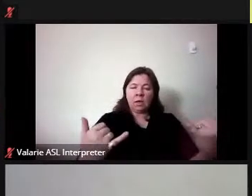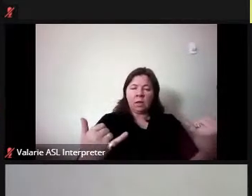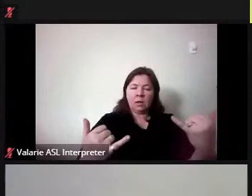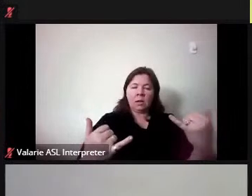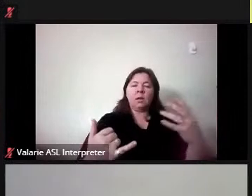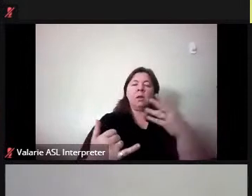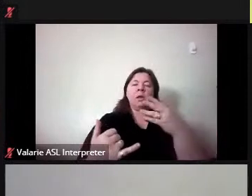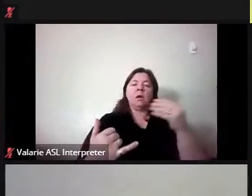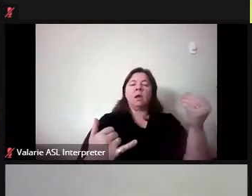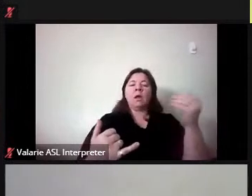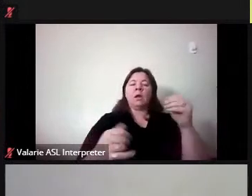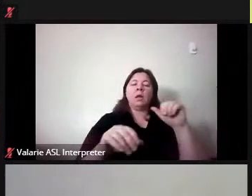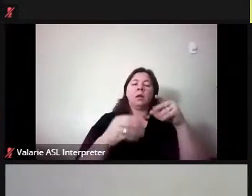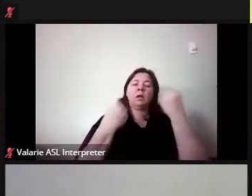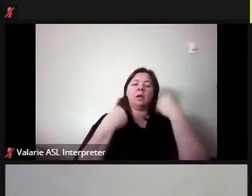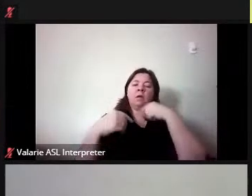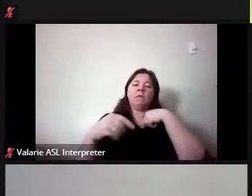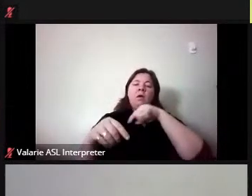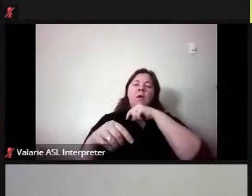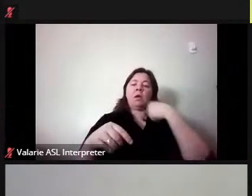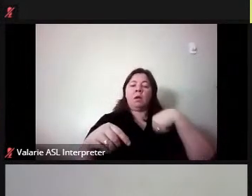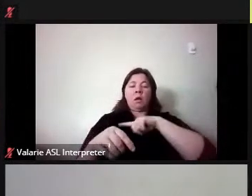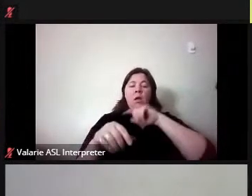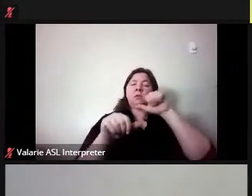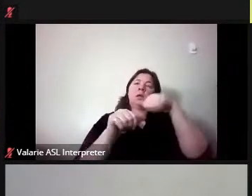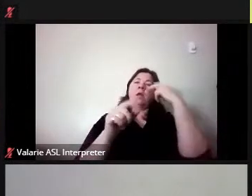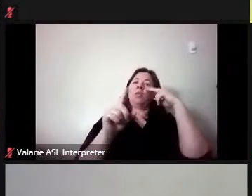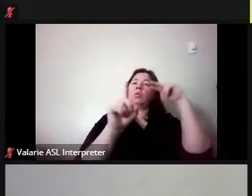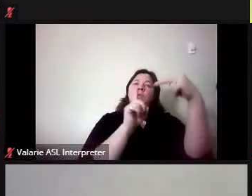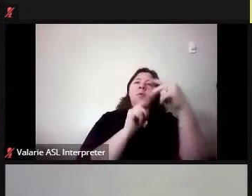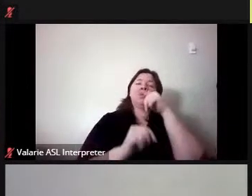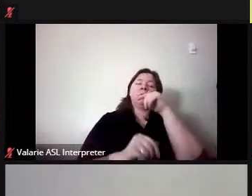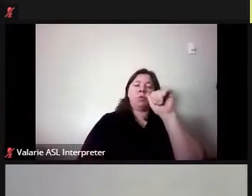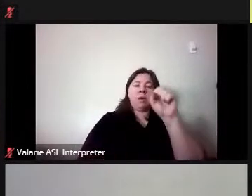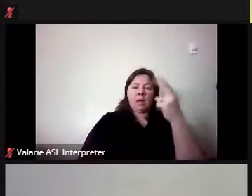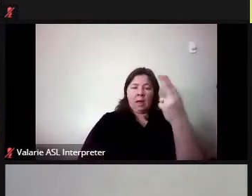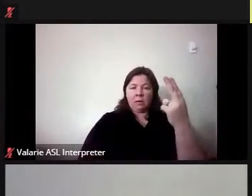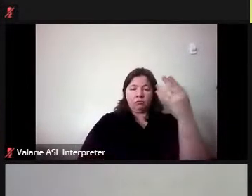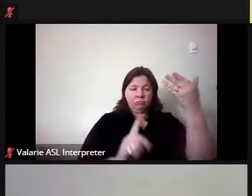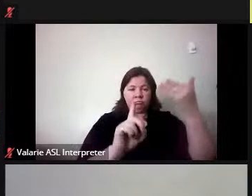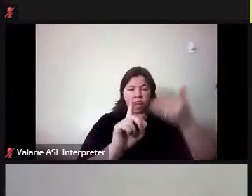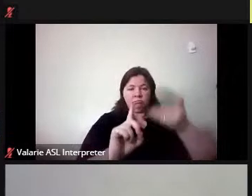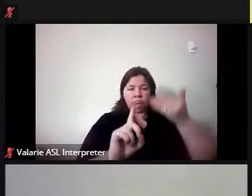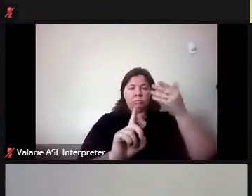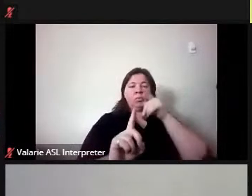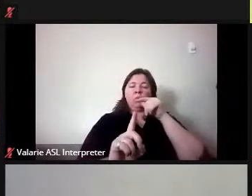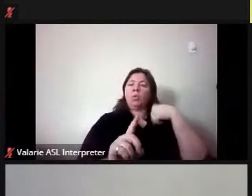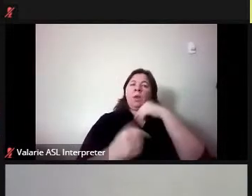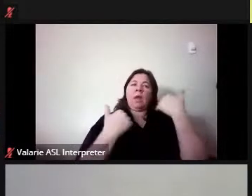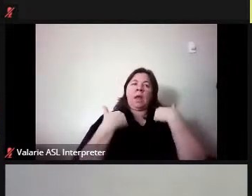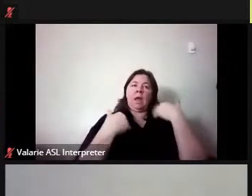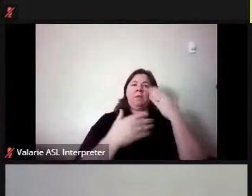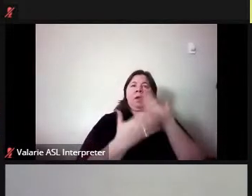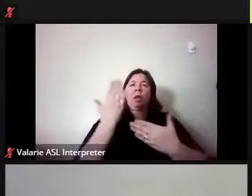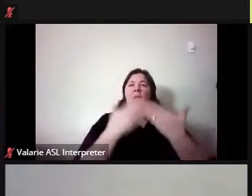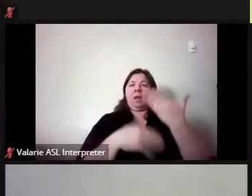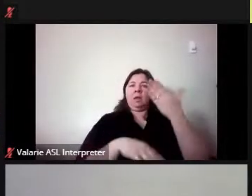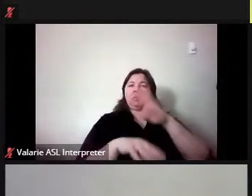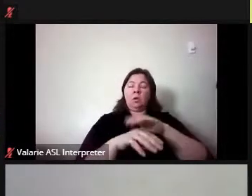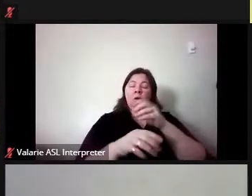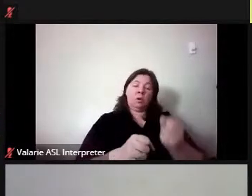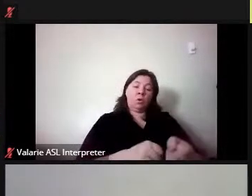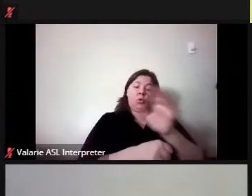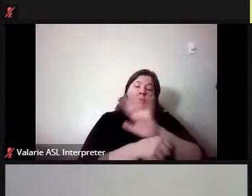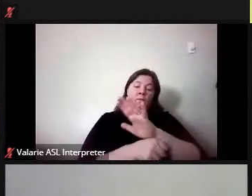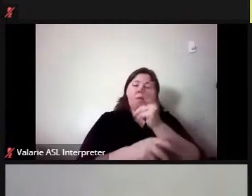of who Ashma Farah is and what we have our hands on with Onpassive. And as everybody said, COVID